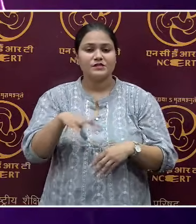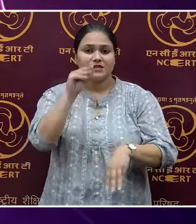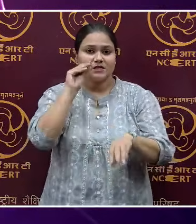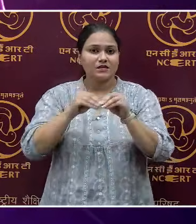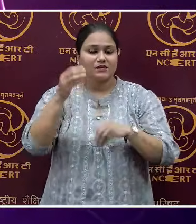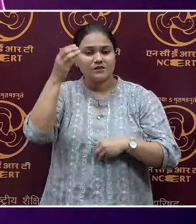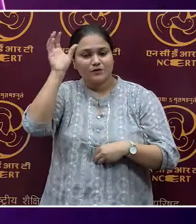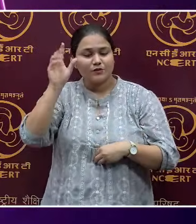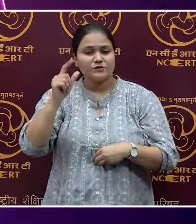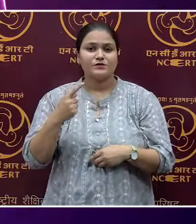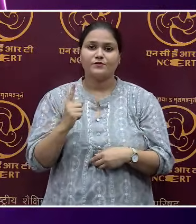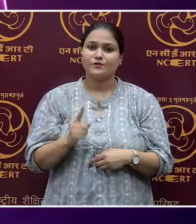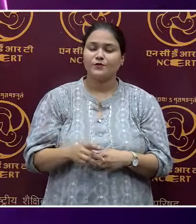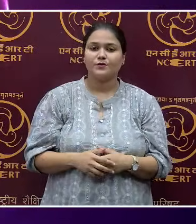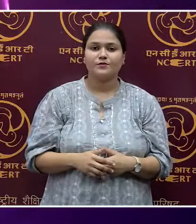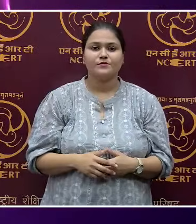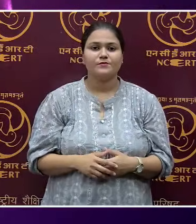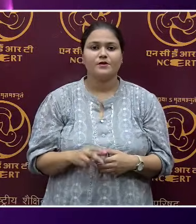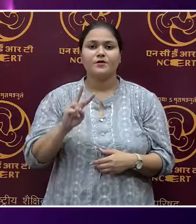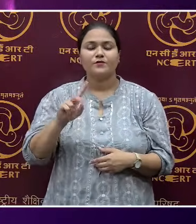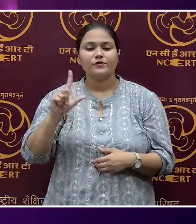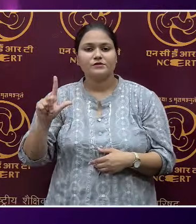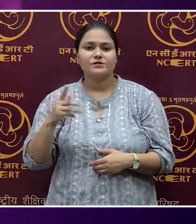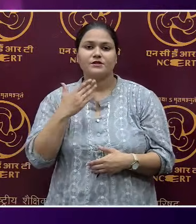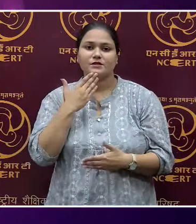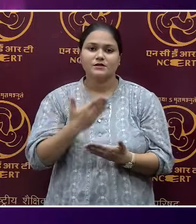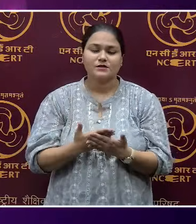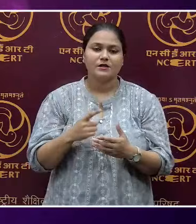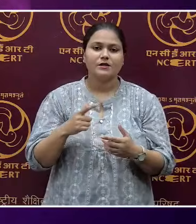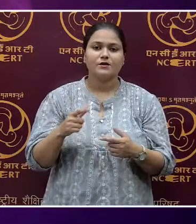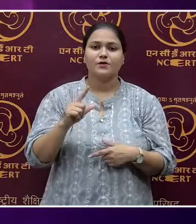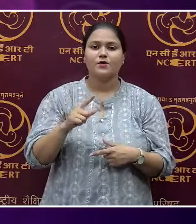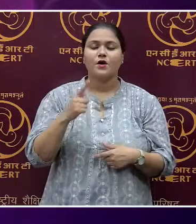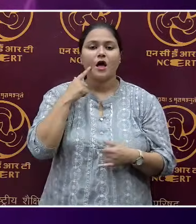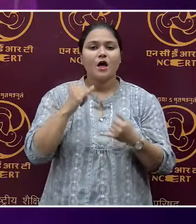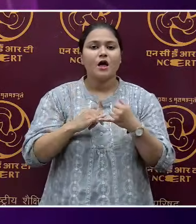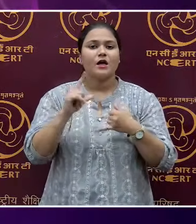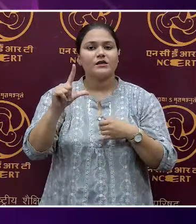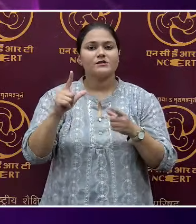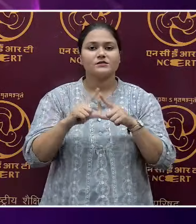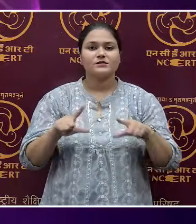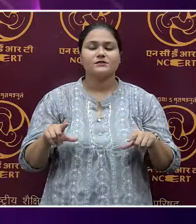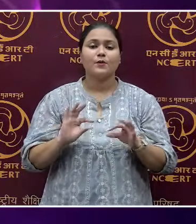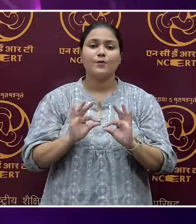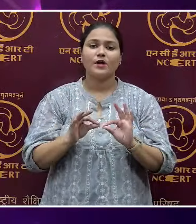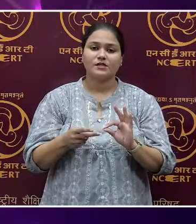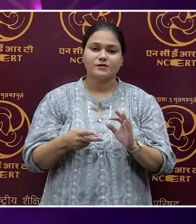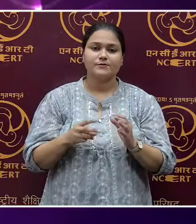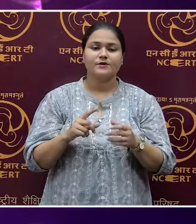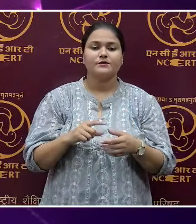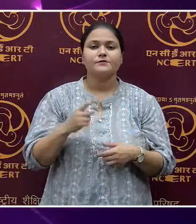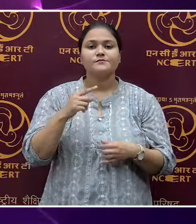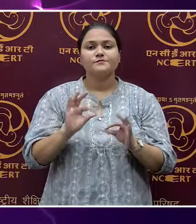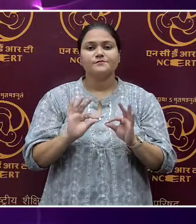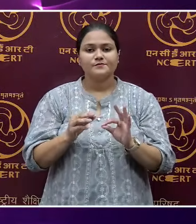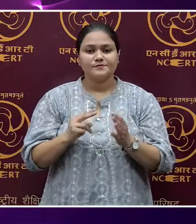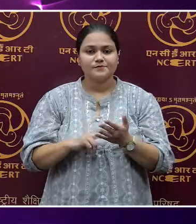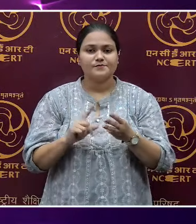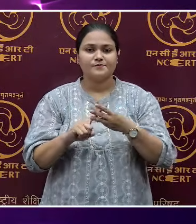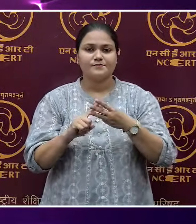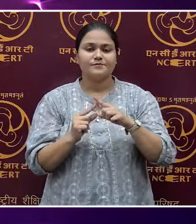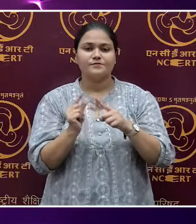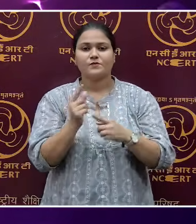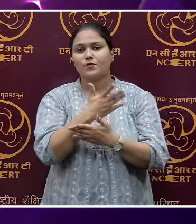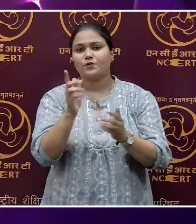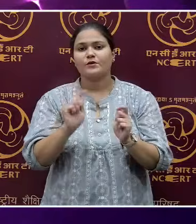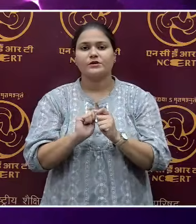well through virtual labs. I would also like to thank our ISL interpreter, Ms. Neetu, along with my entire team for making the session a